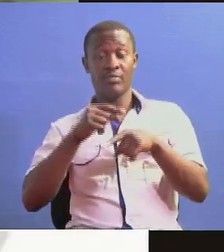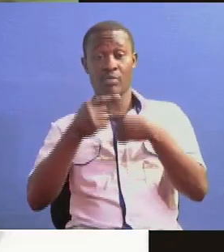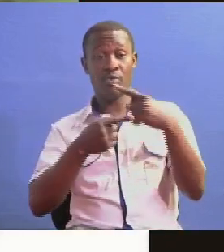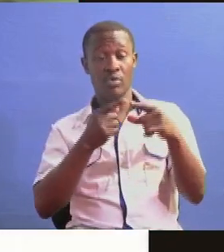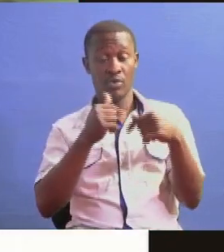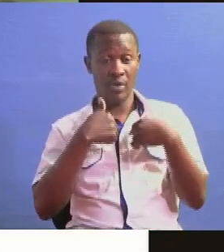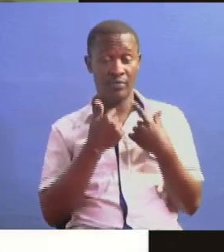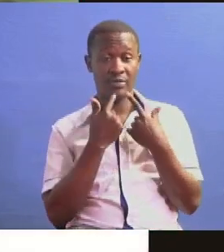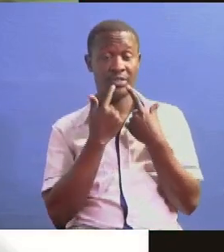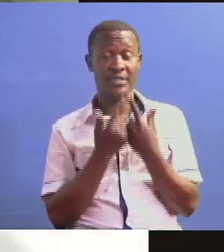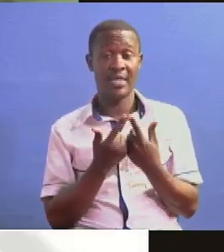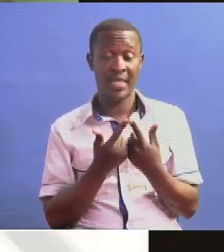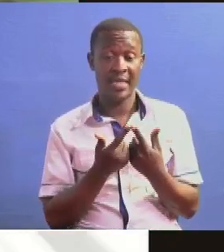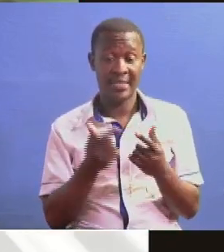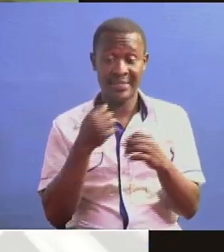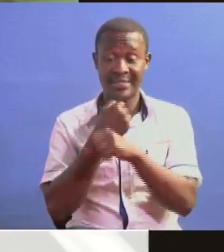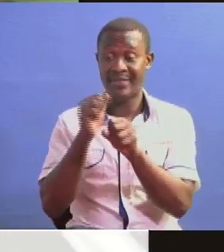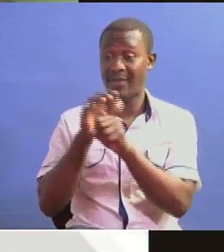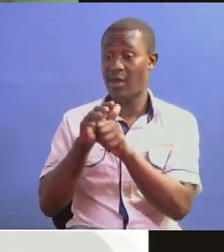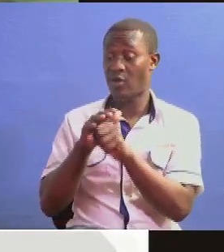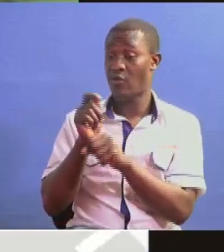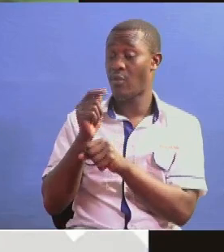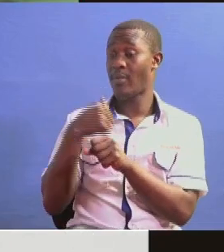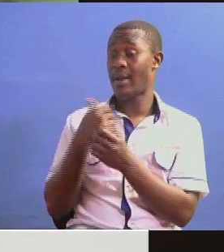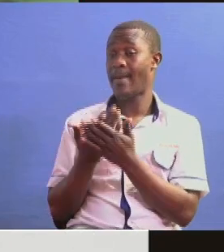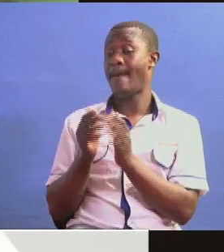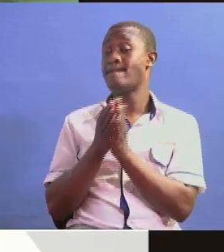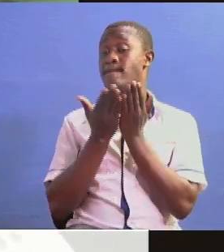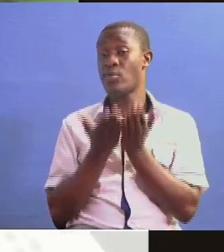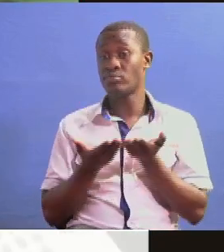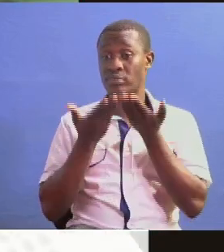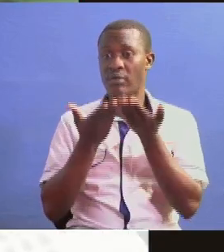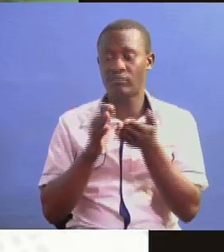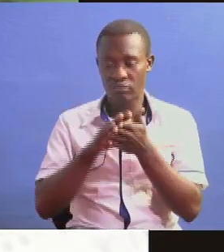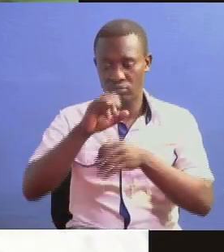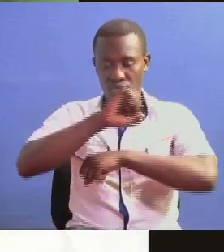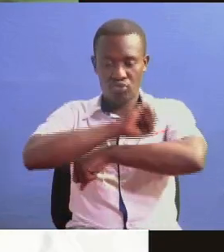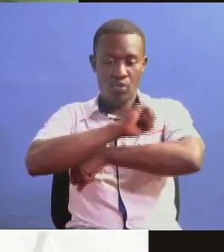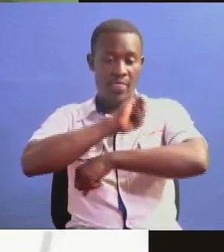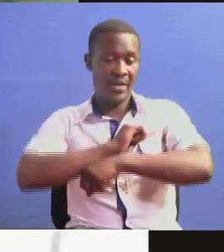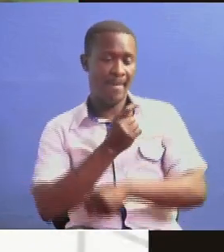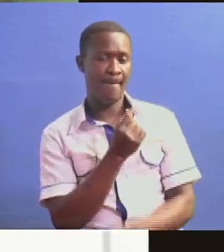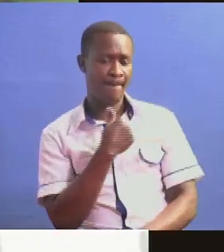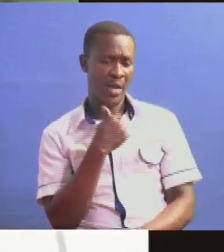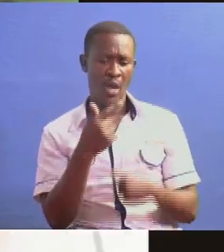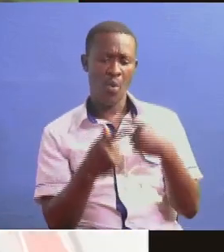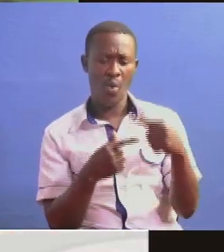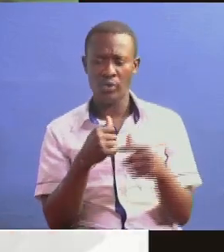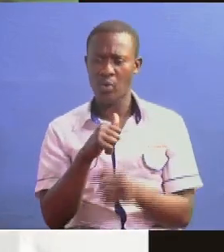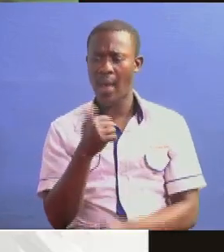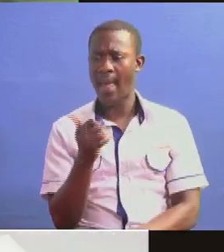save, like we have said, billions of shillings in terms of the books that it provides to schools, and that is money that will go